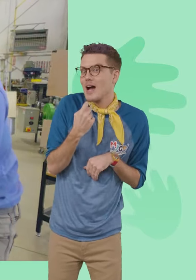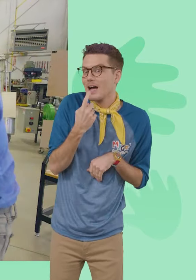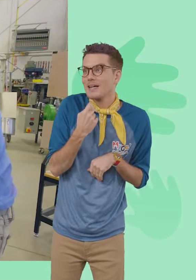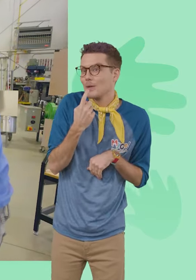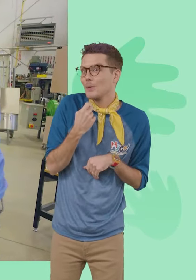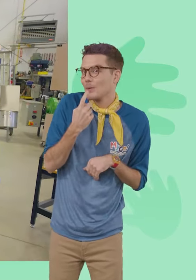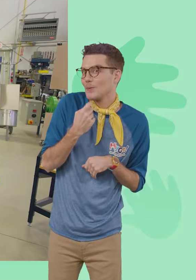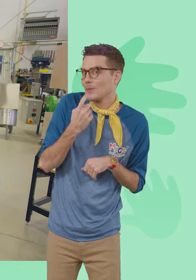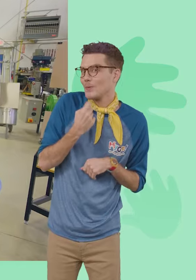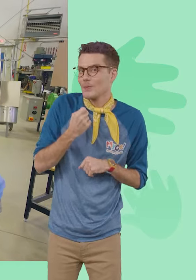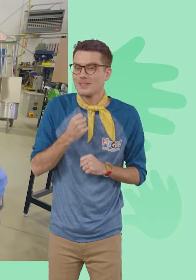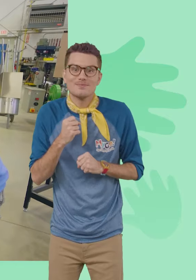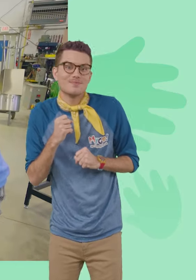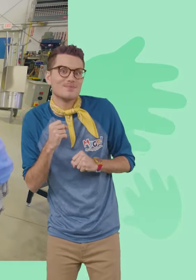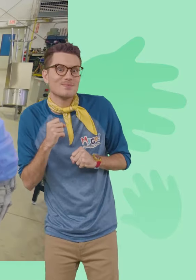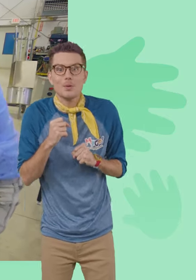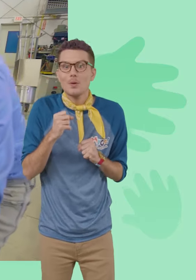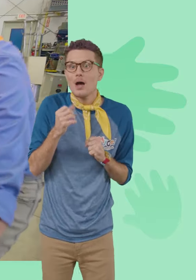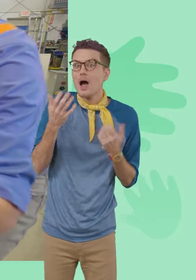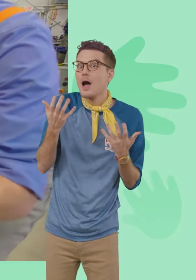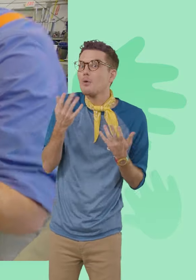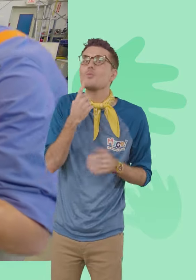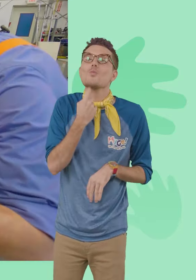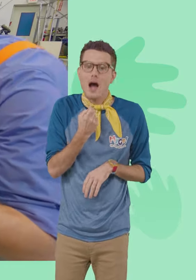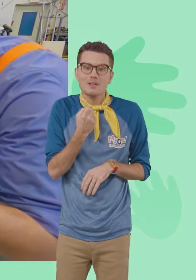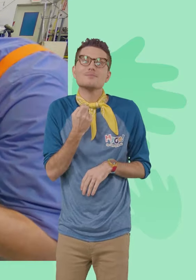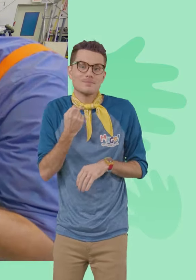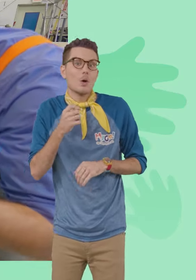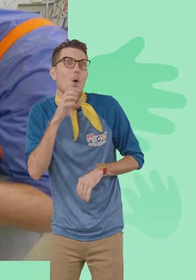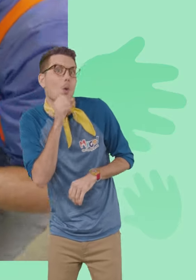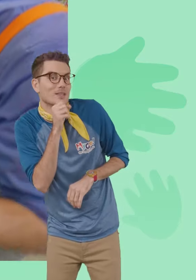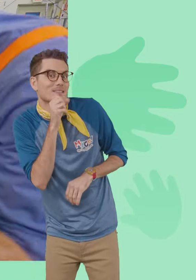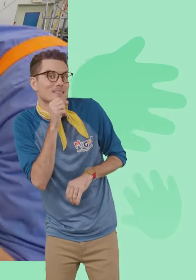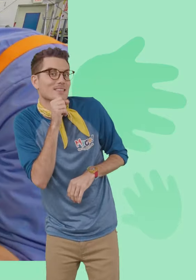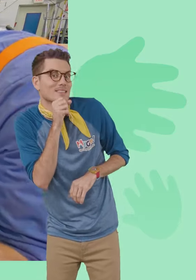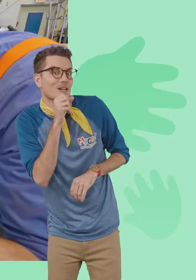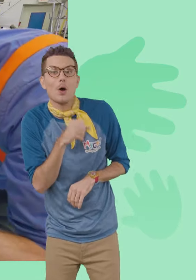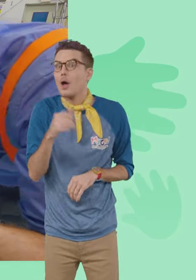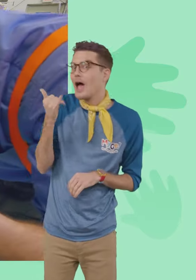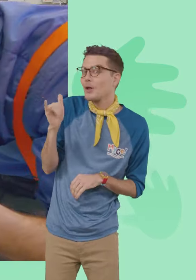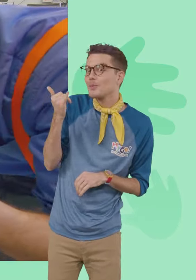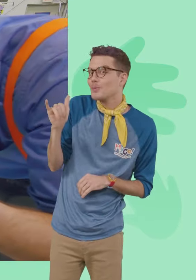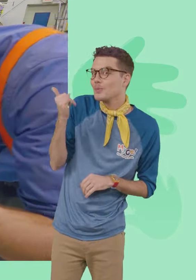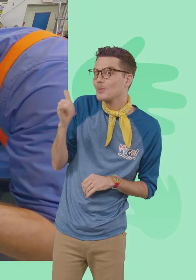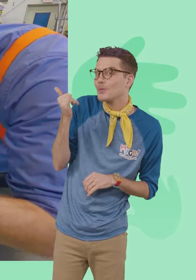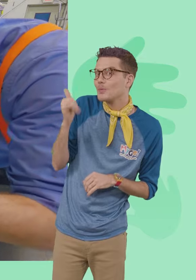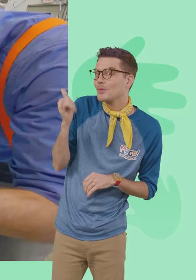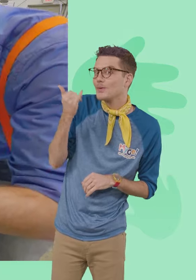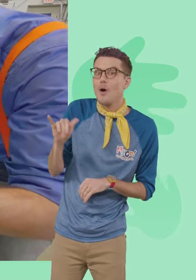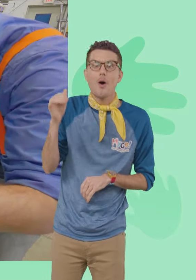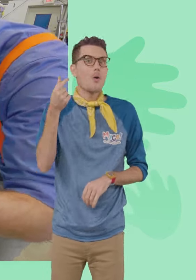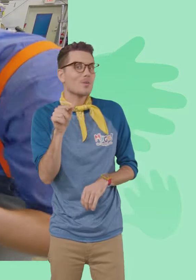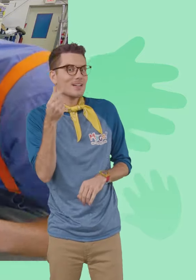Yeah. Okay, so we got some red, some orange, some yellow,